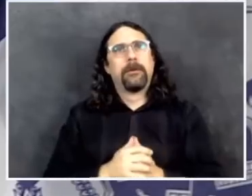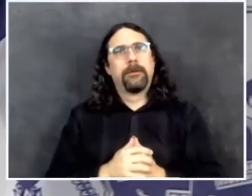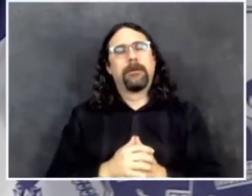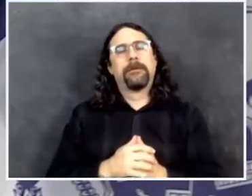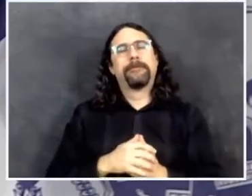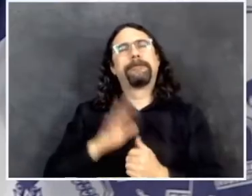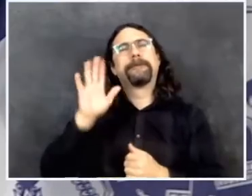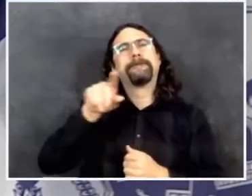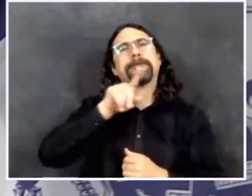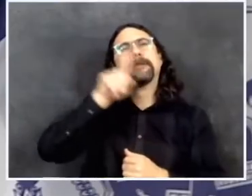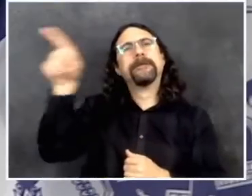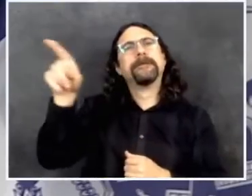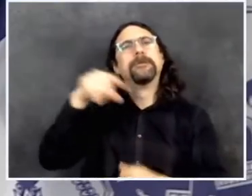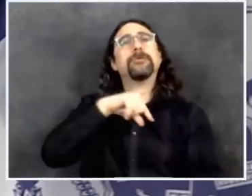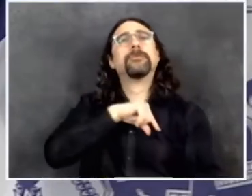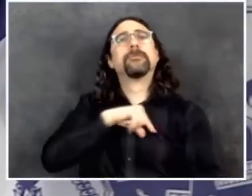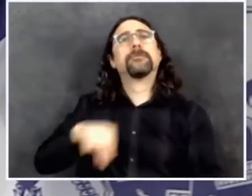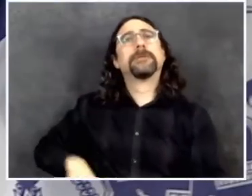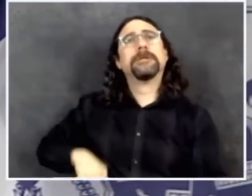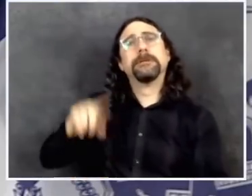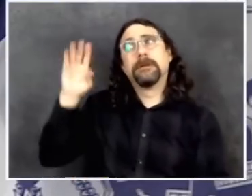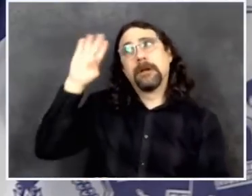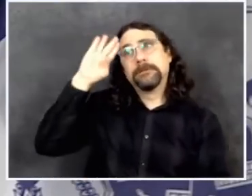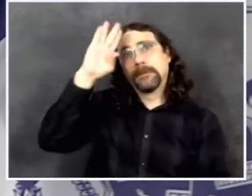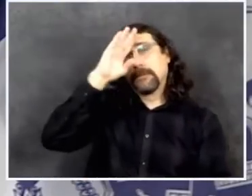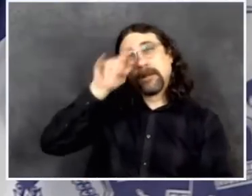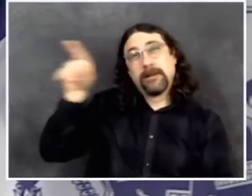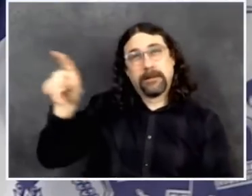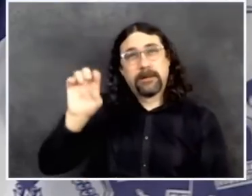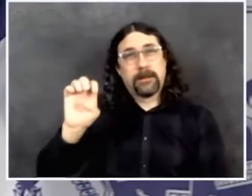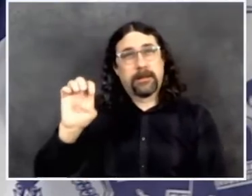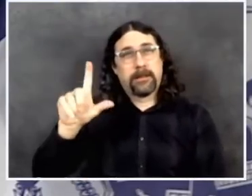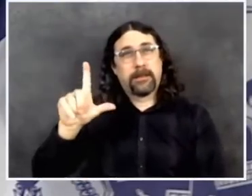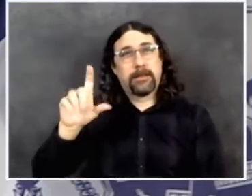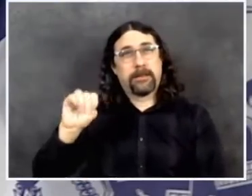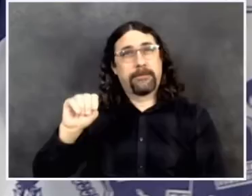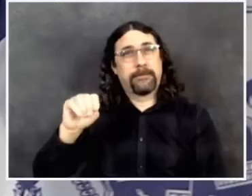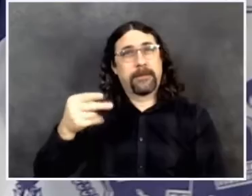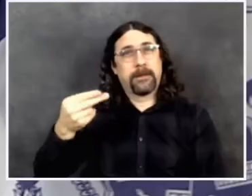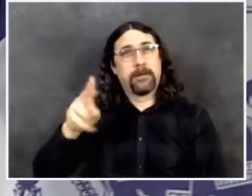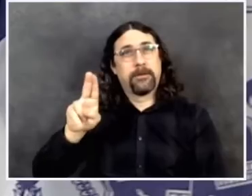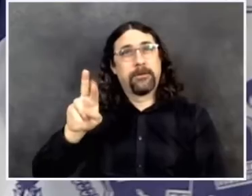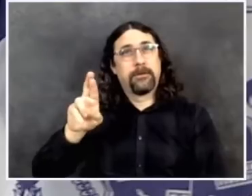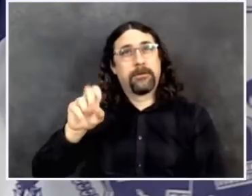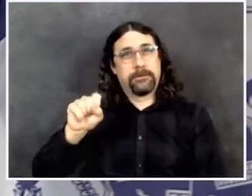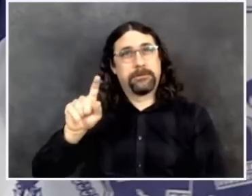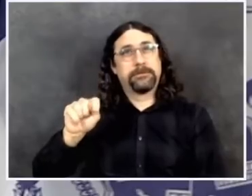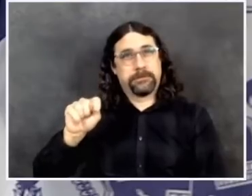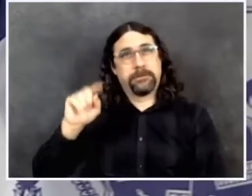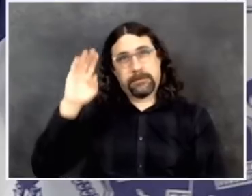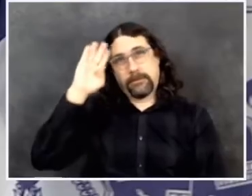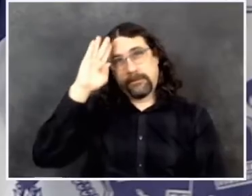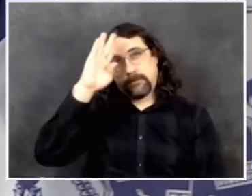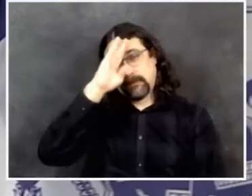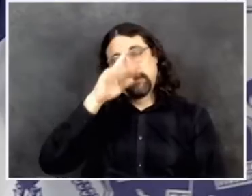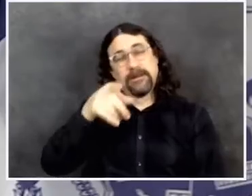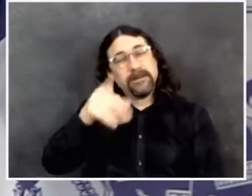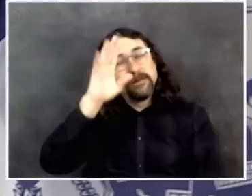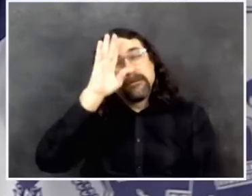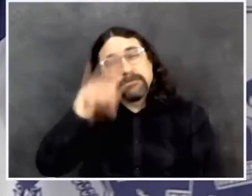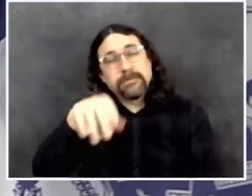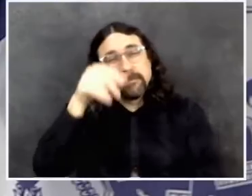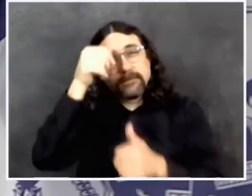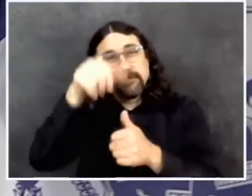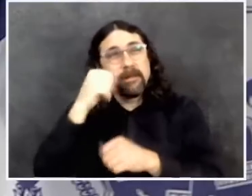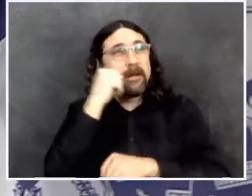first responders come out, the neighborhood come out to salute our healthcare workers. This is one of those amazing things that has come